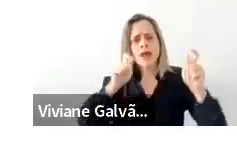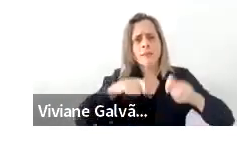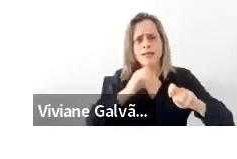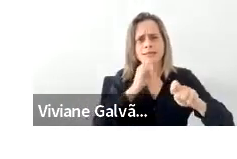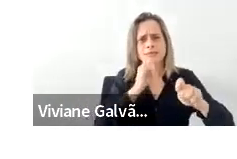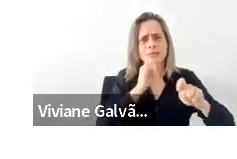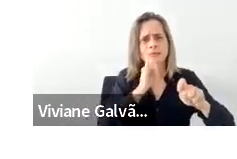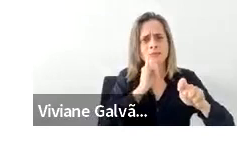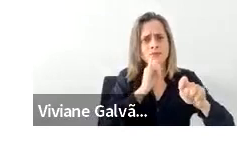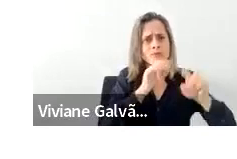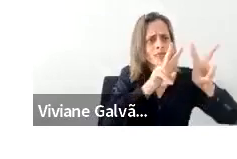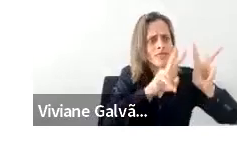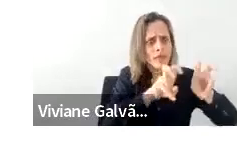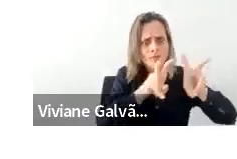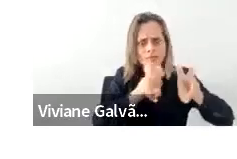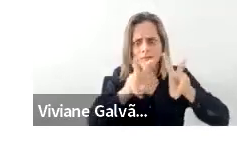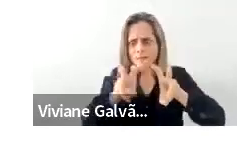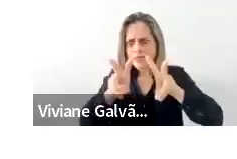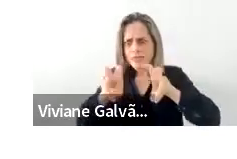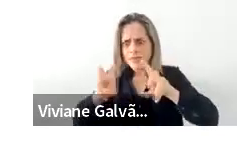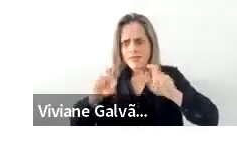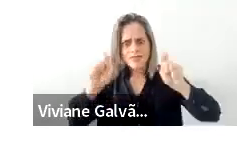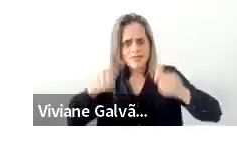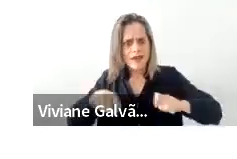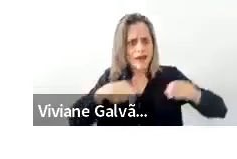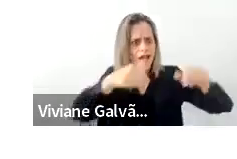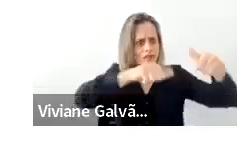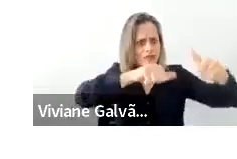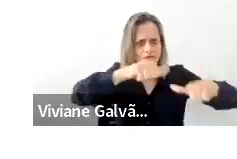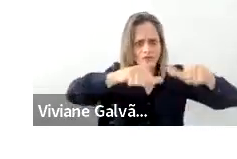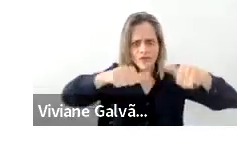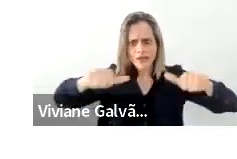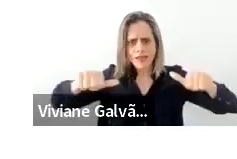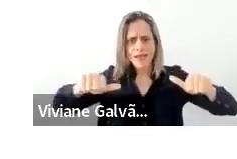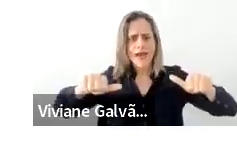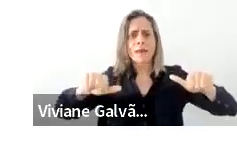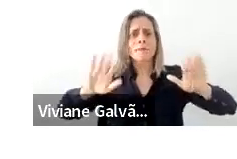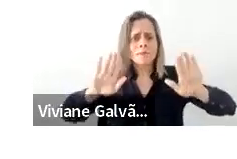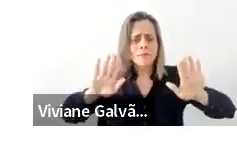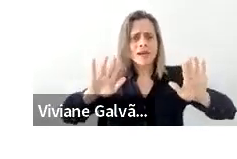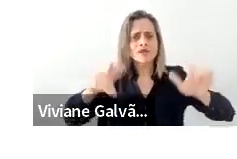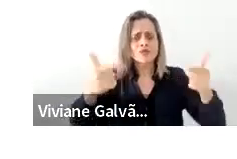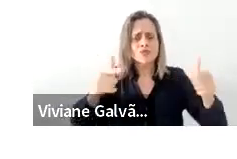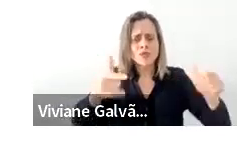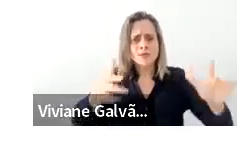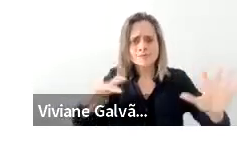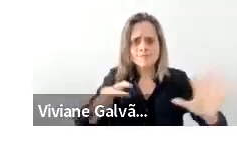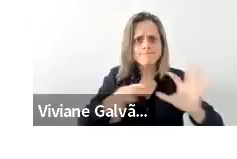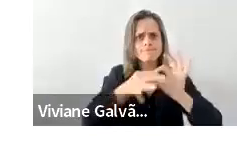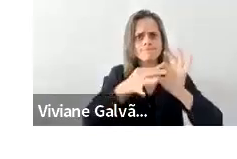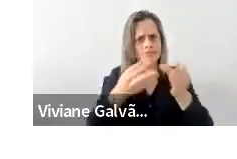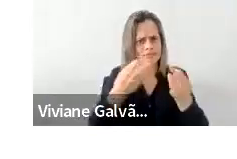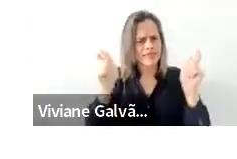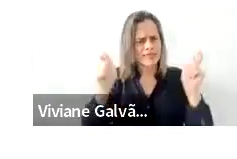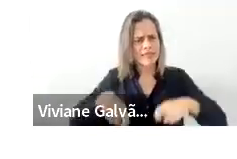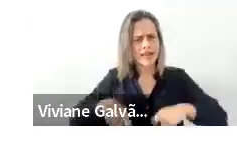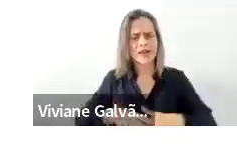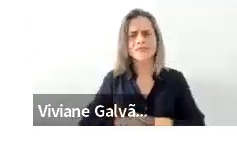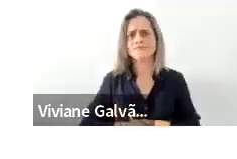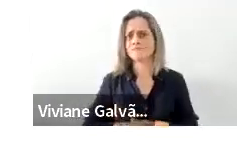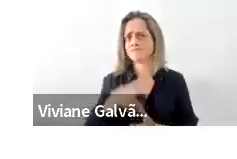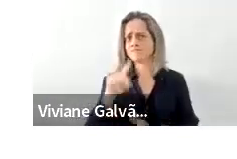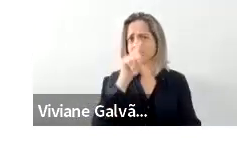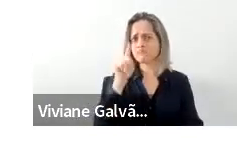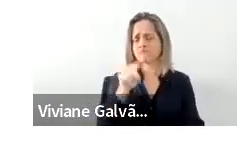First of all, Marx's dialectical method. in general. And I put dialectical